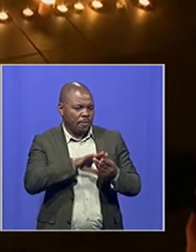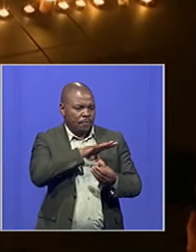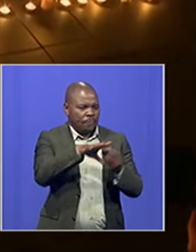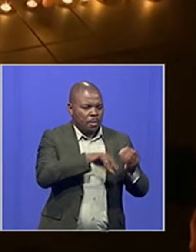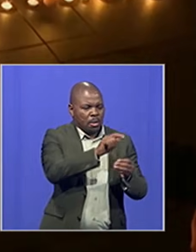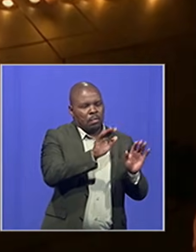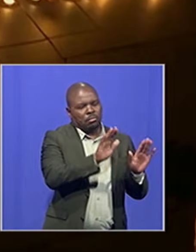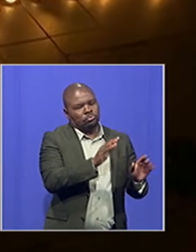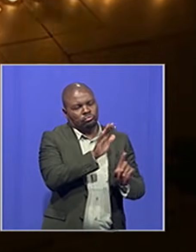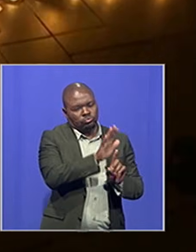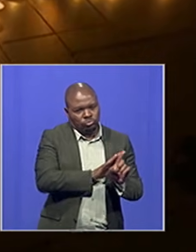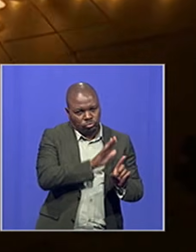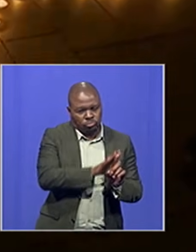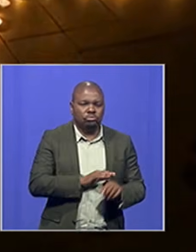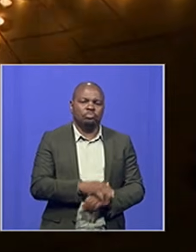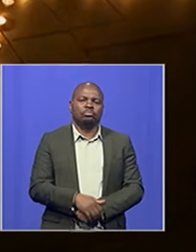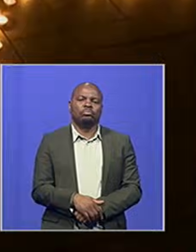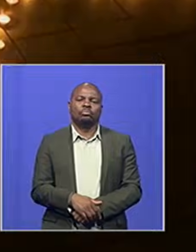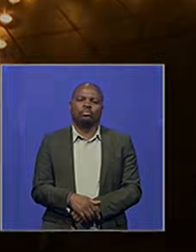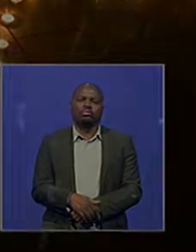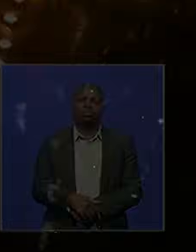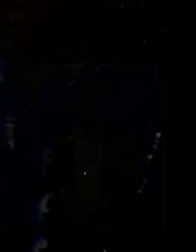a batswasetlhabelo.